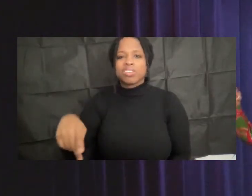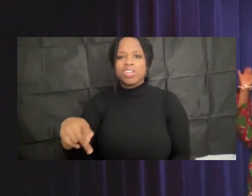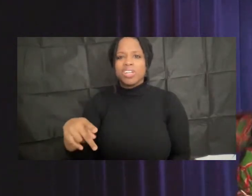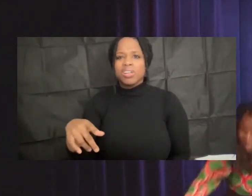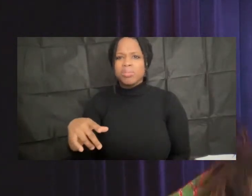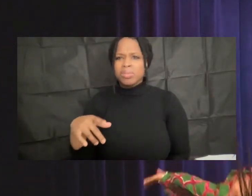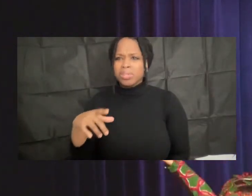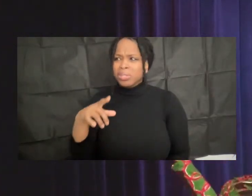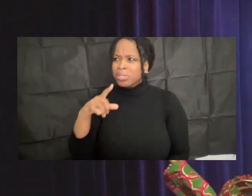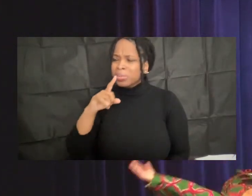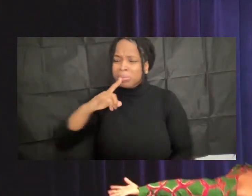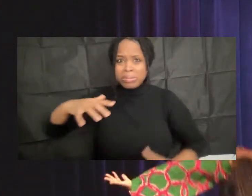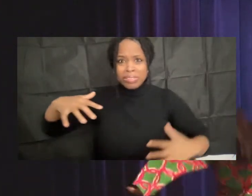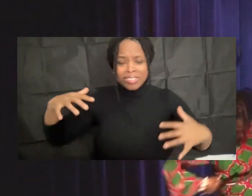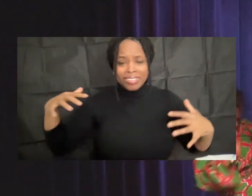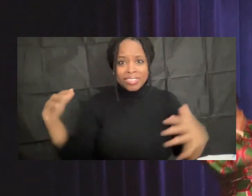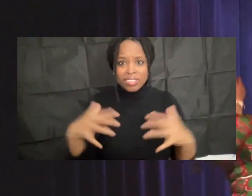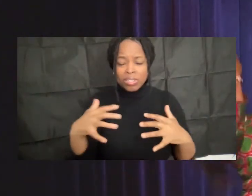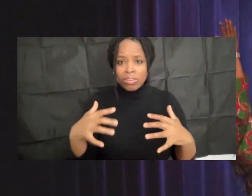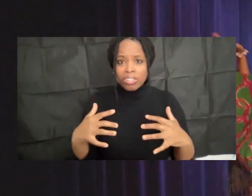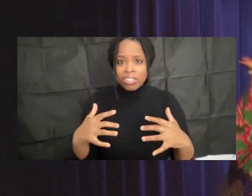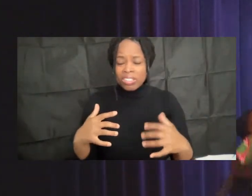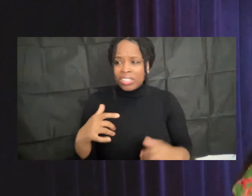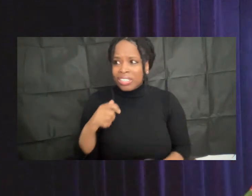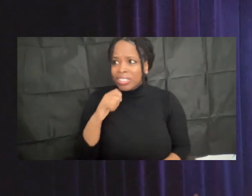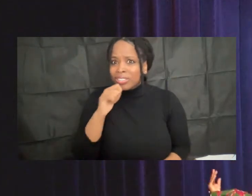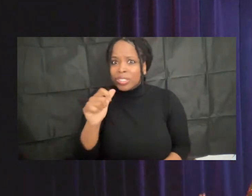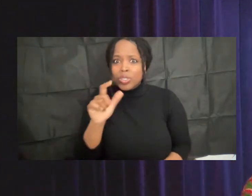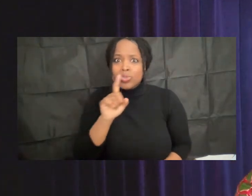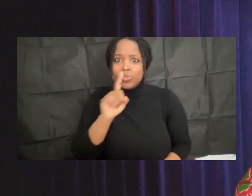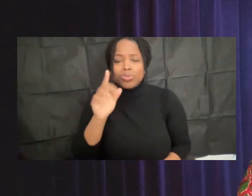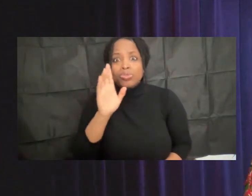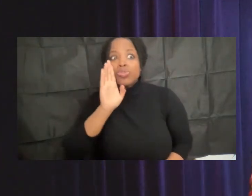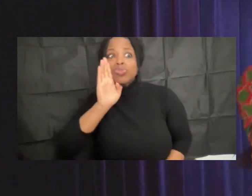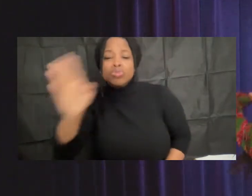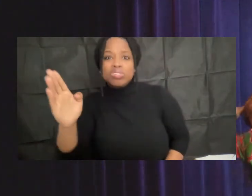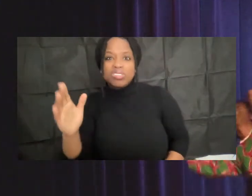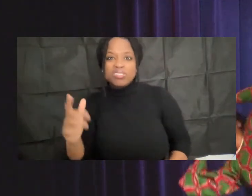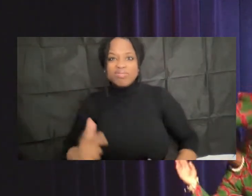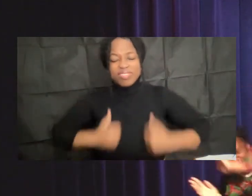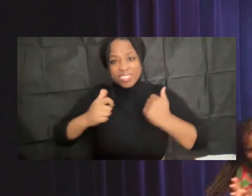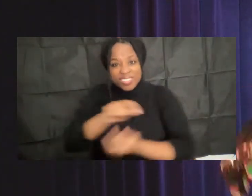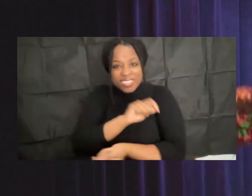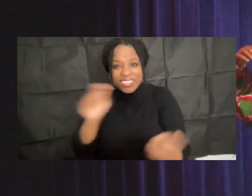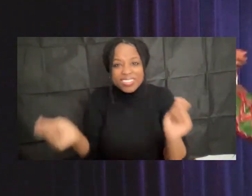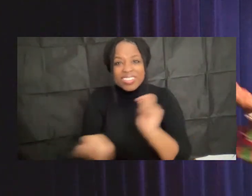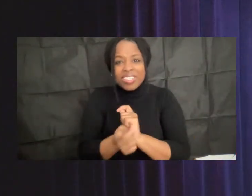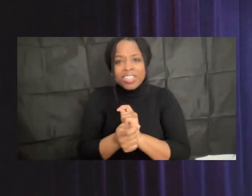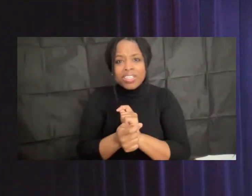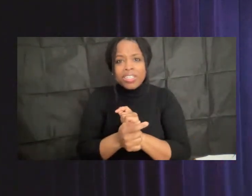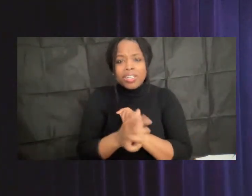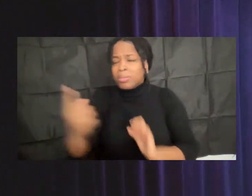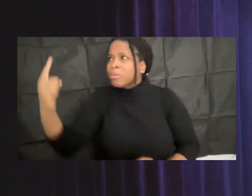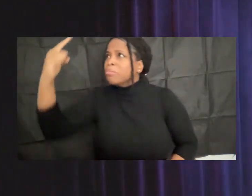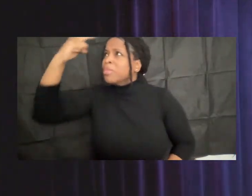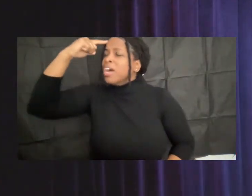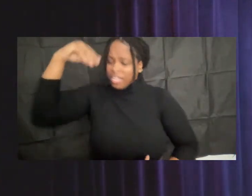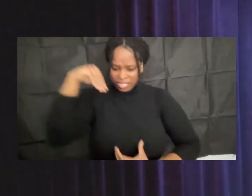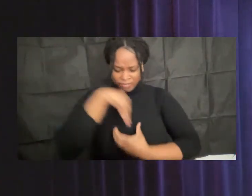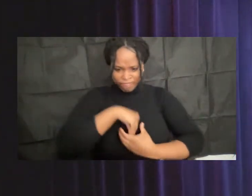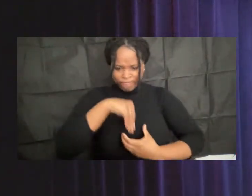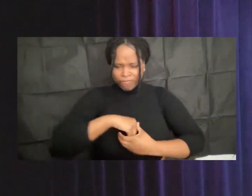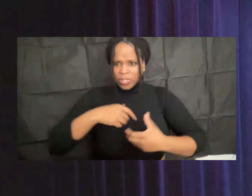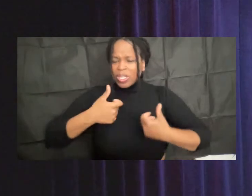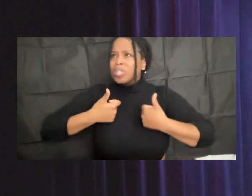life-changing. In my mind, in my spirits, I'm trying to outrun this darkness